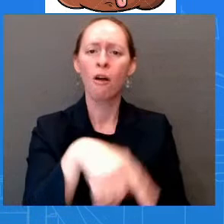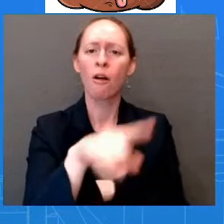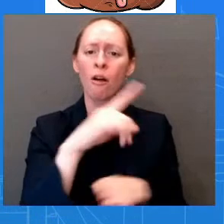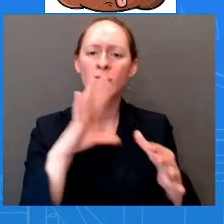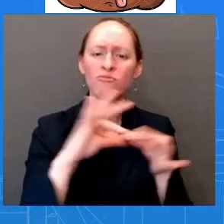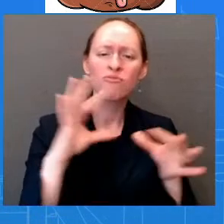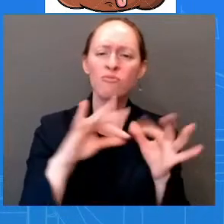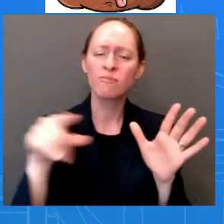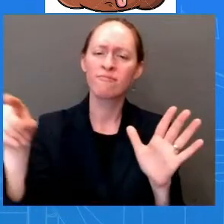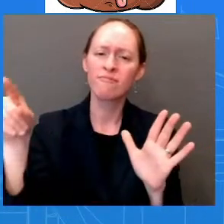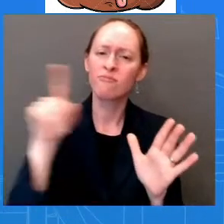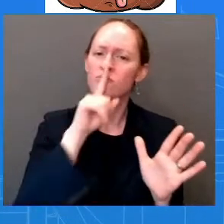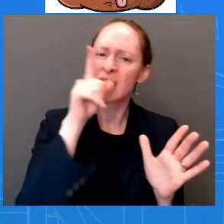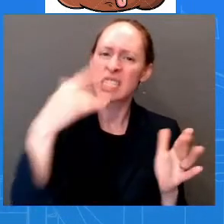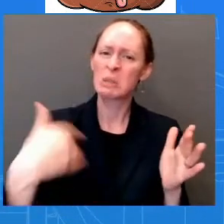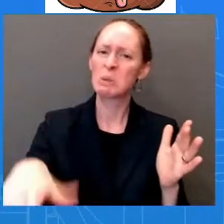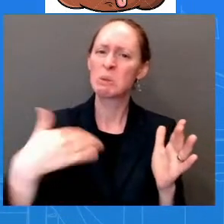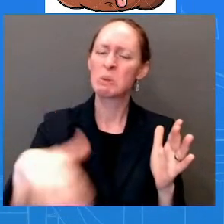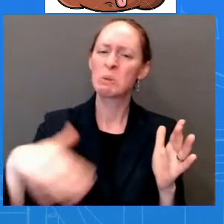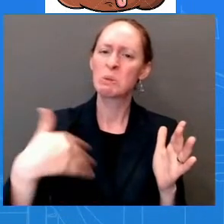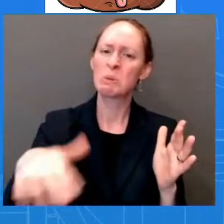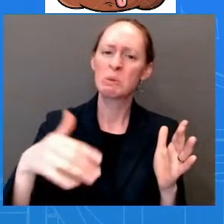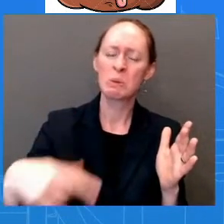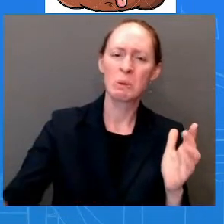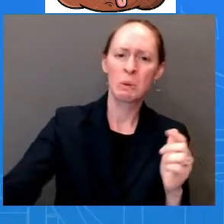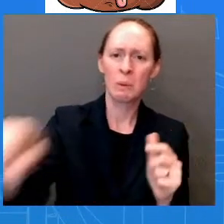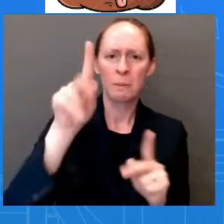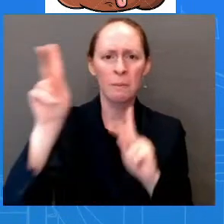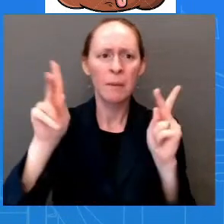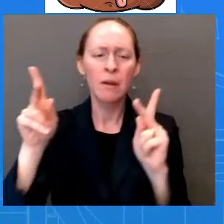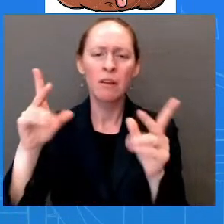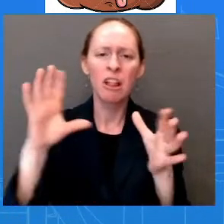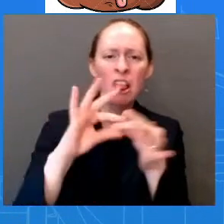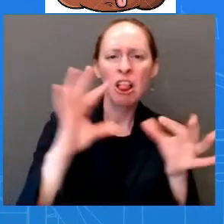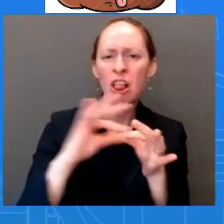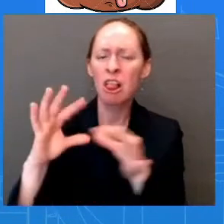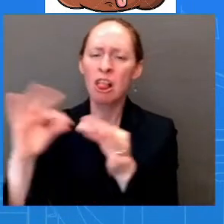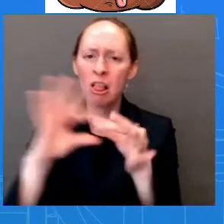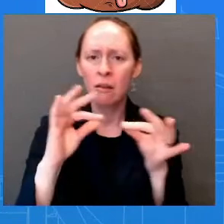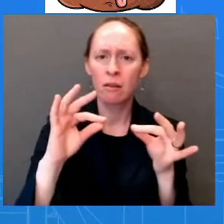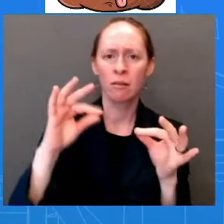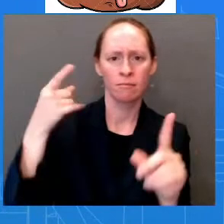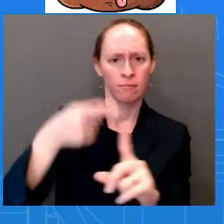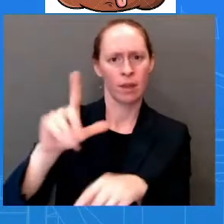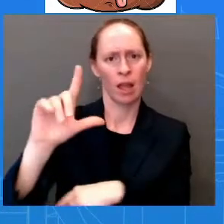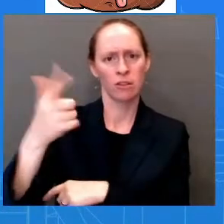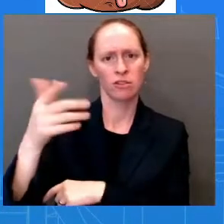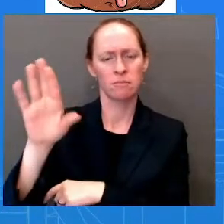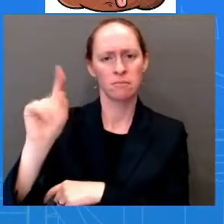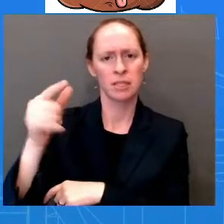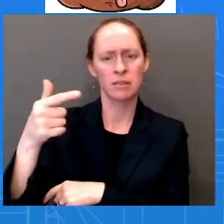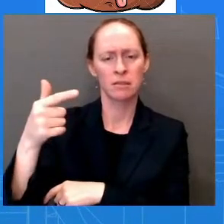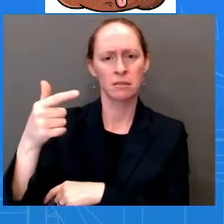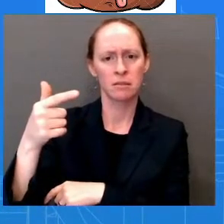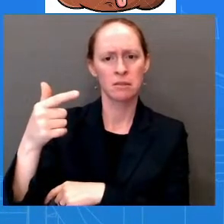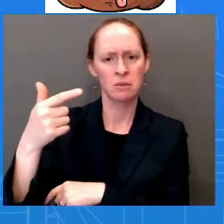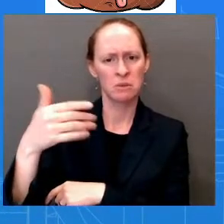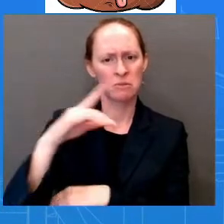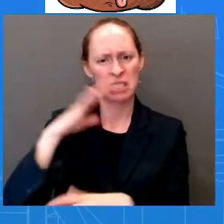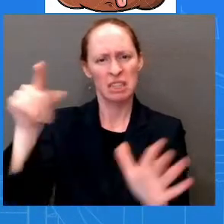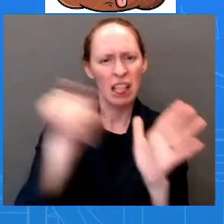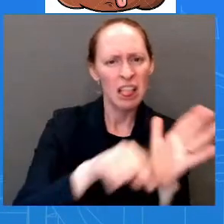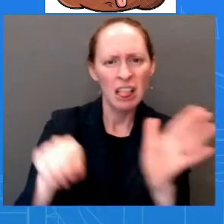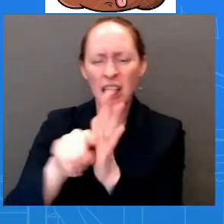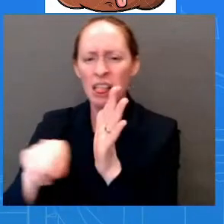This attack, hate has no place in this country, and neither do military-style assault